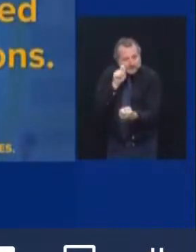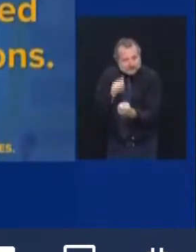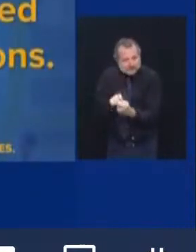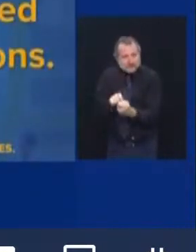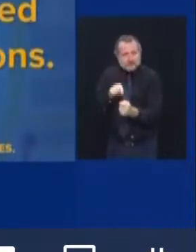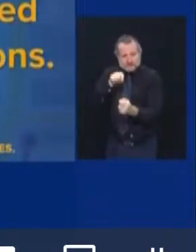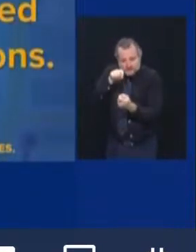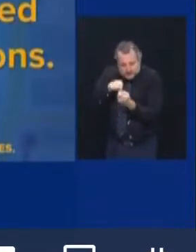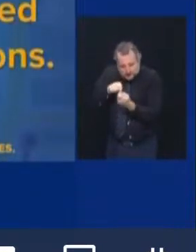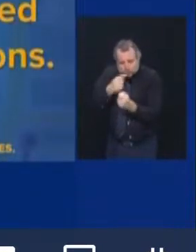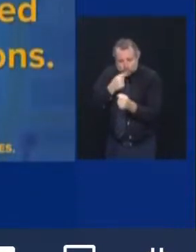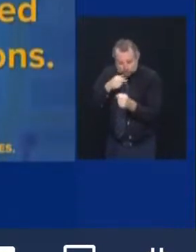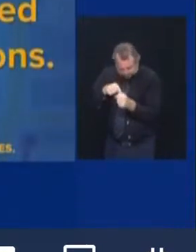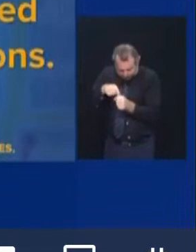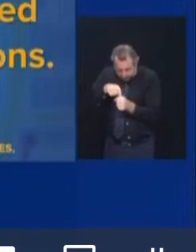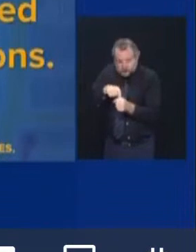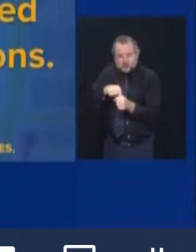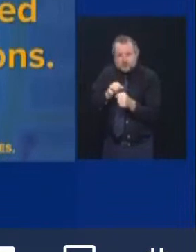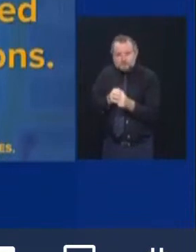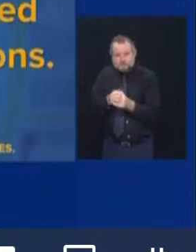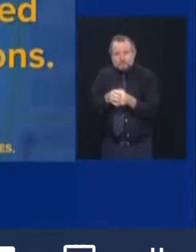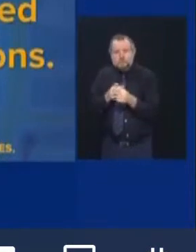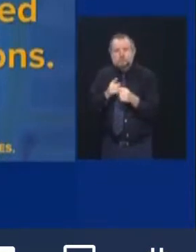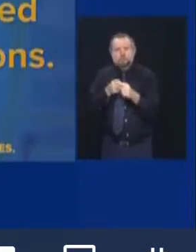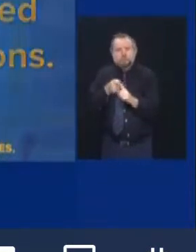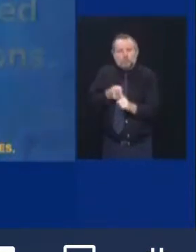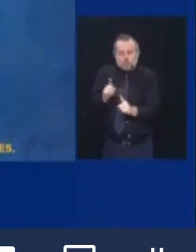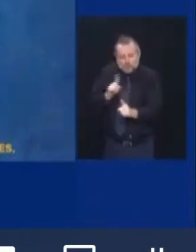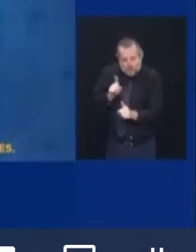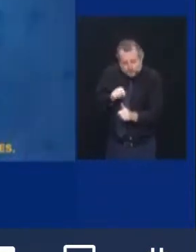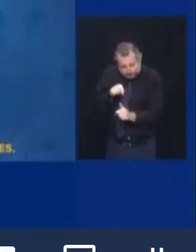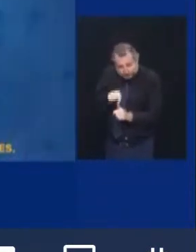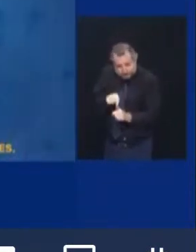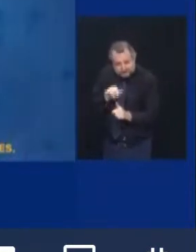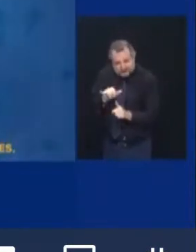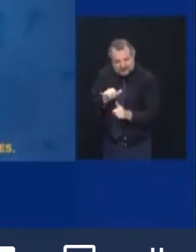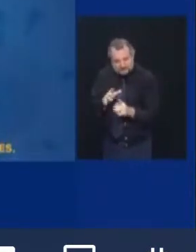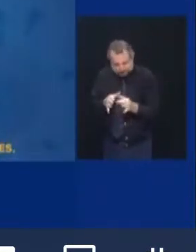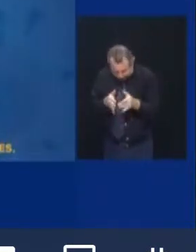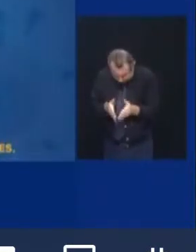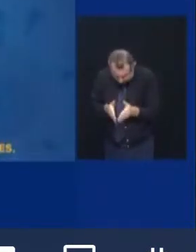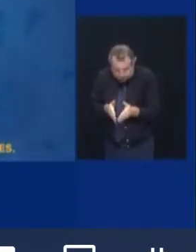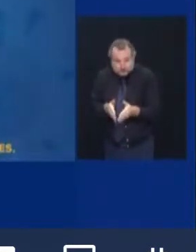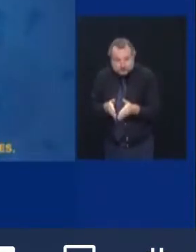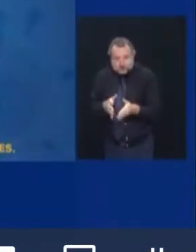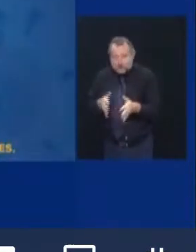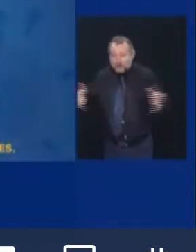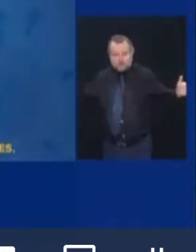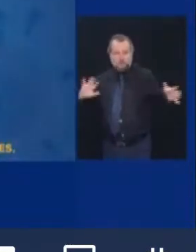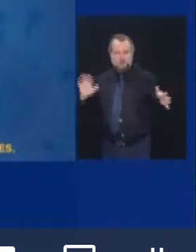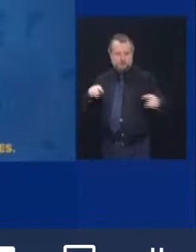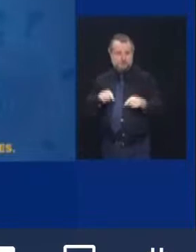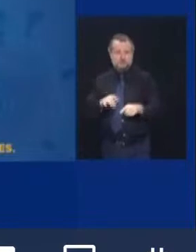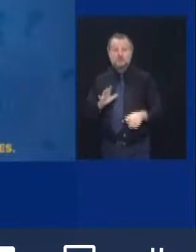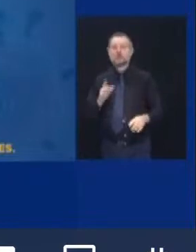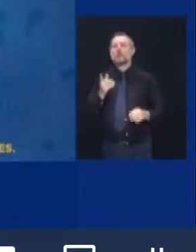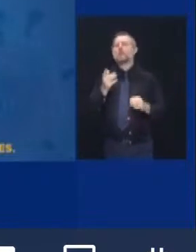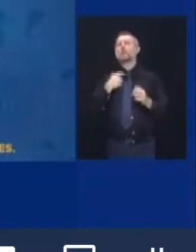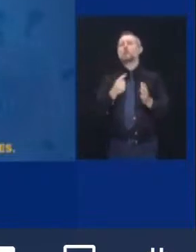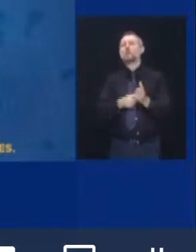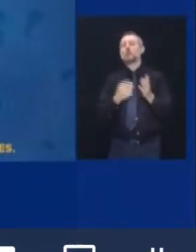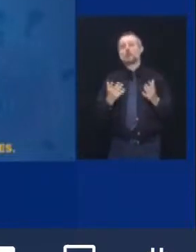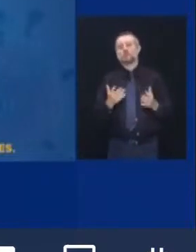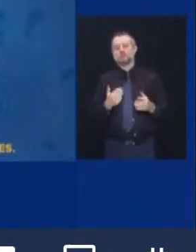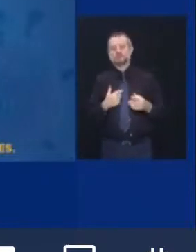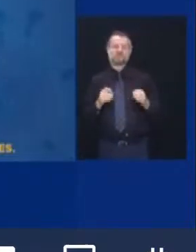it and target your strategy down to that level of activity. It requires more testing,